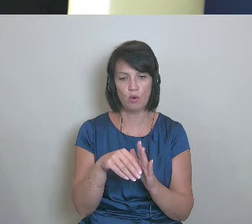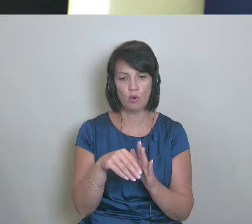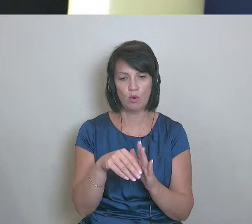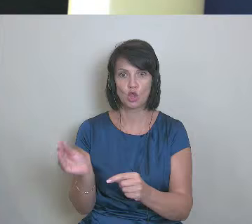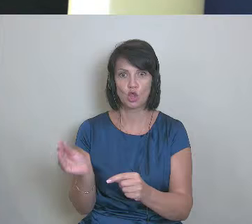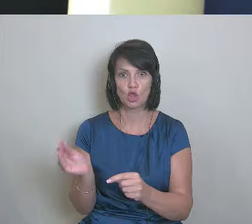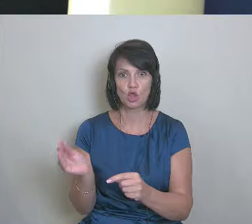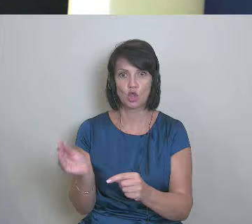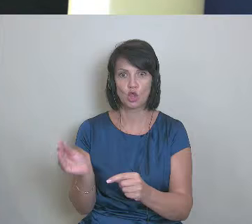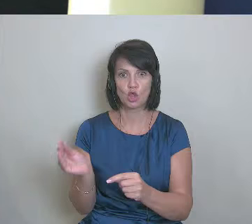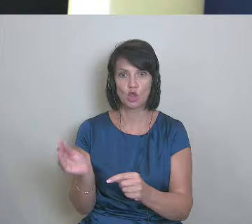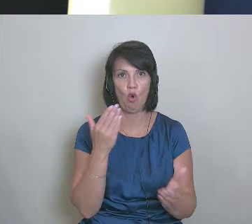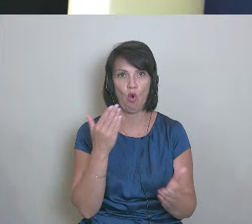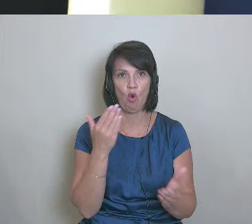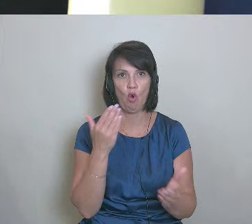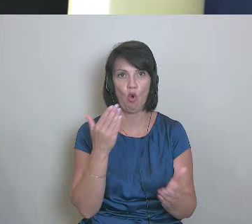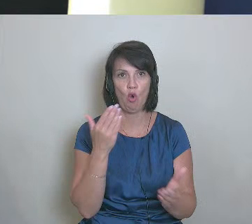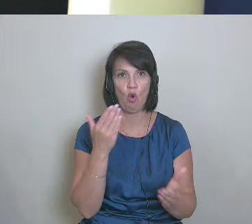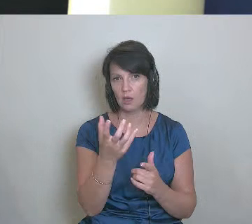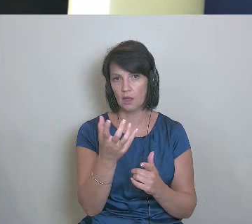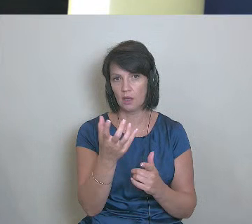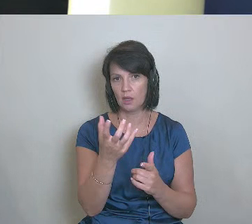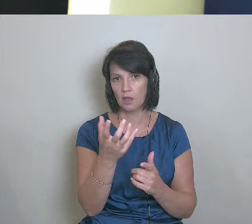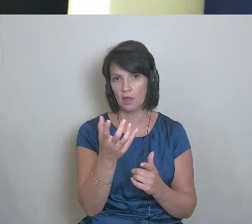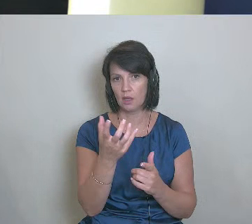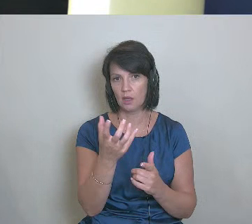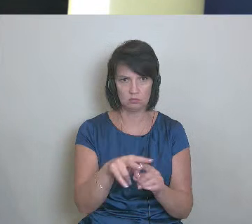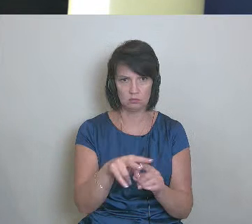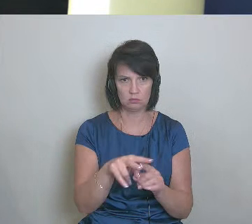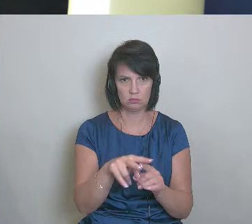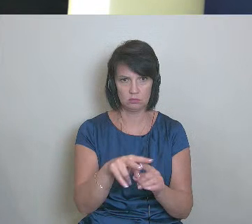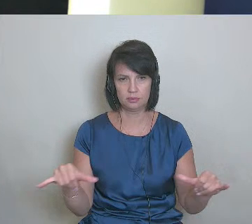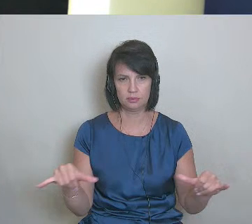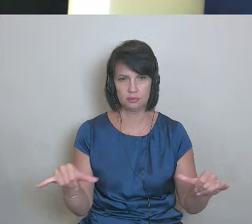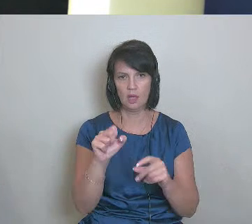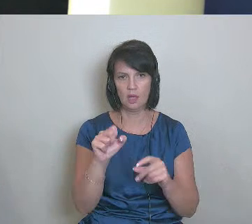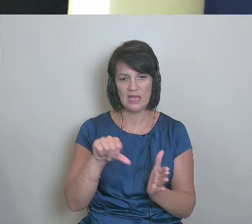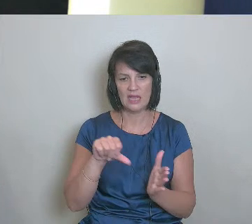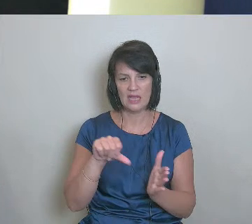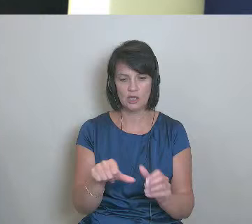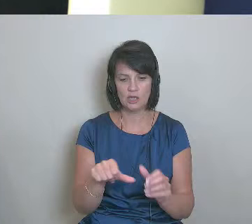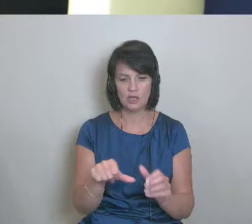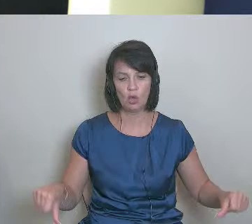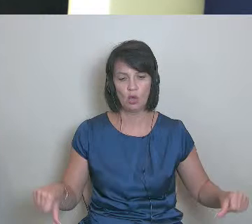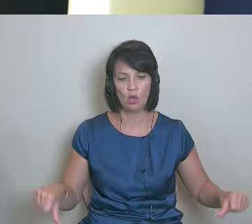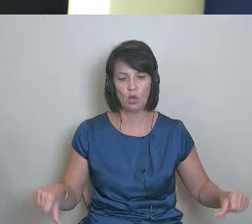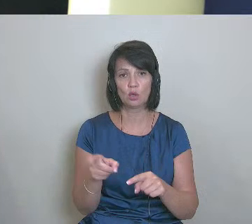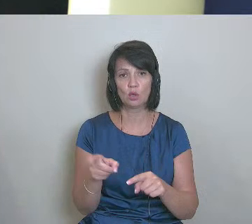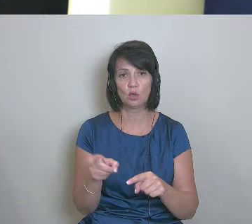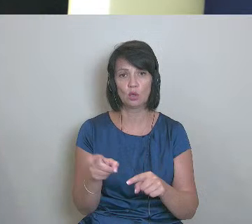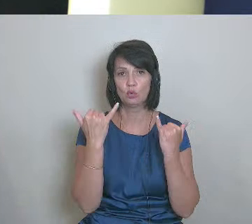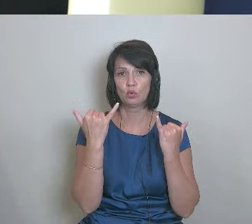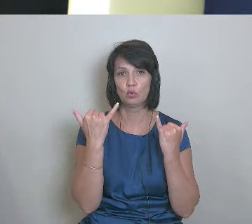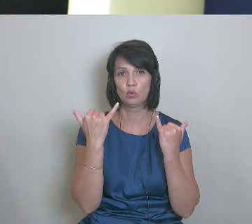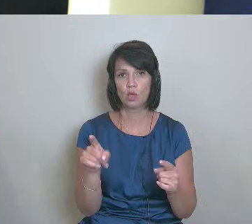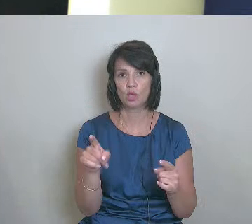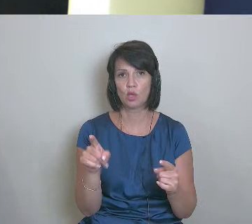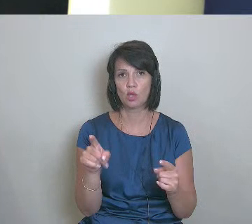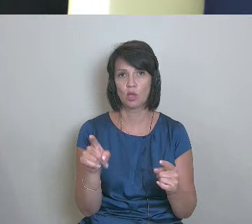And if we are going to add the polling, this workload is going to be